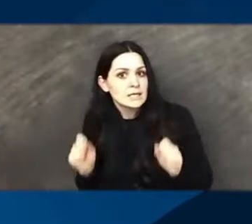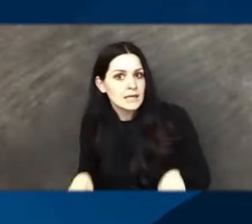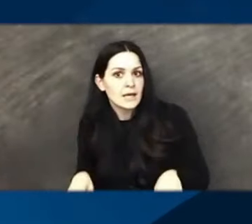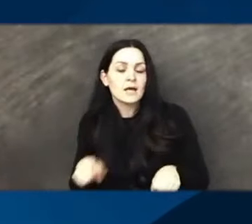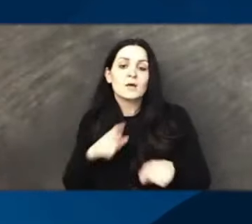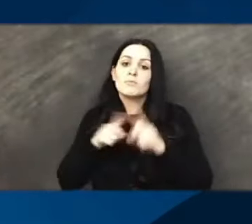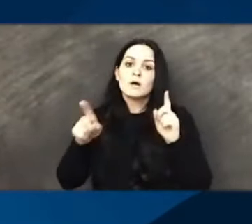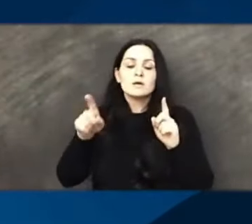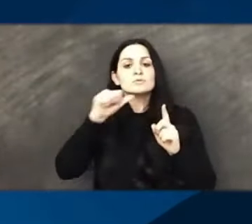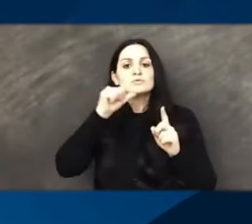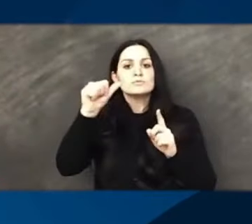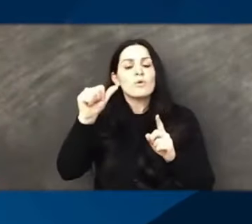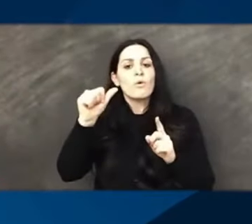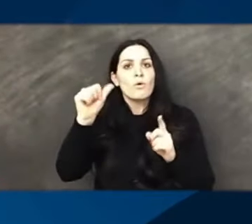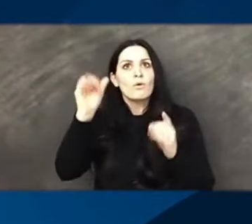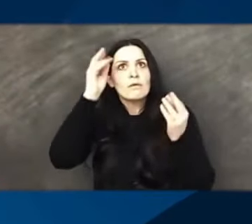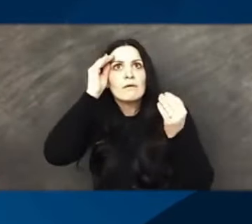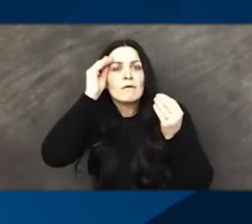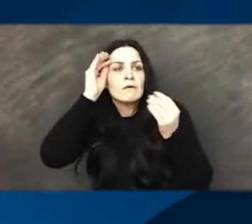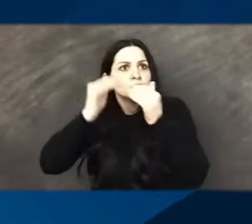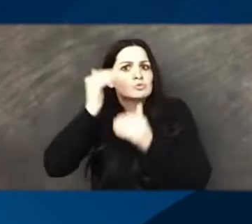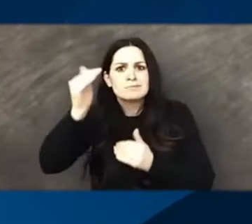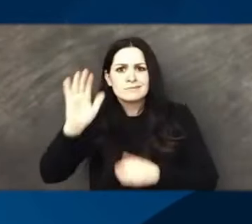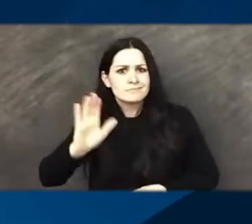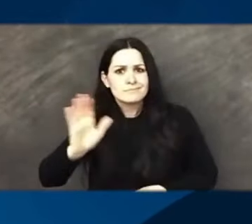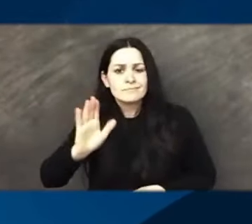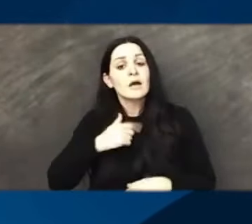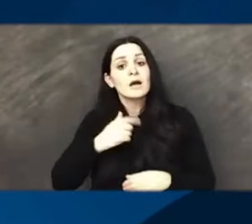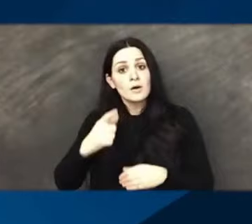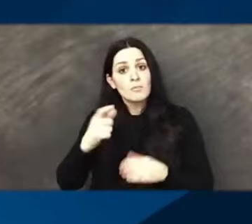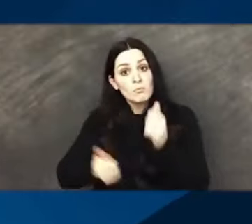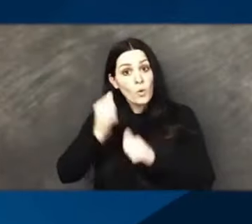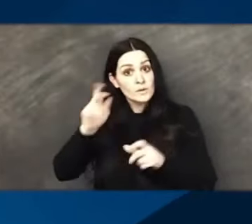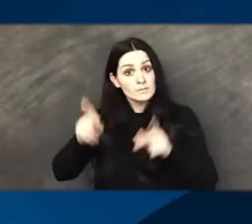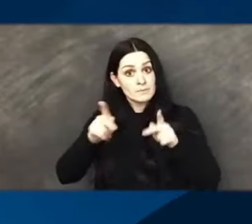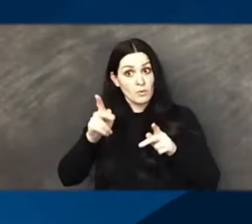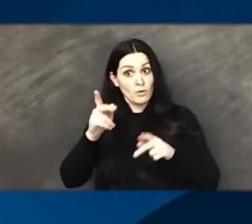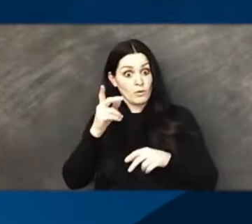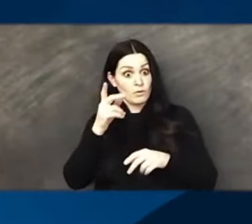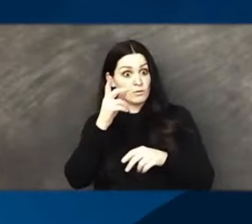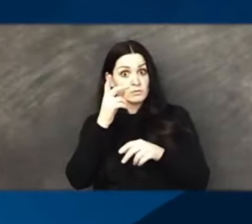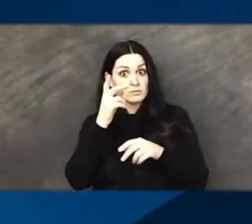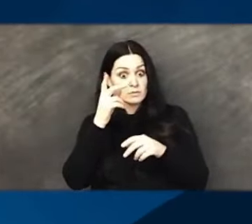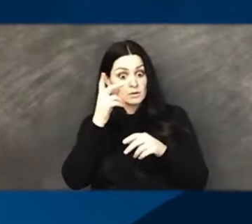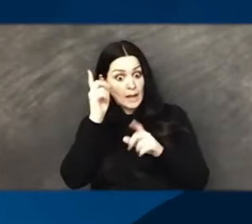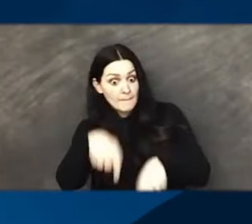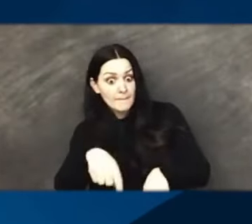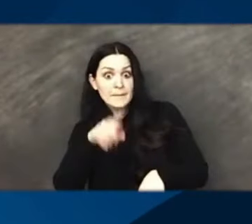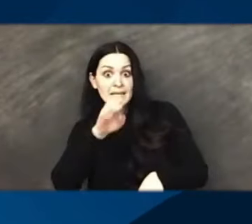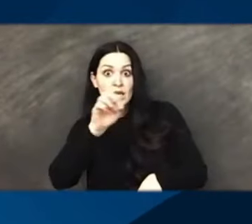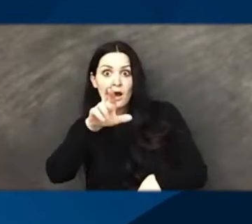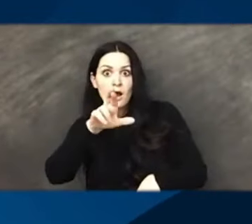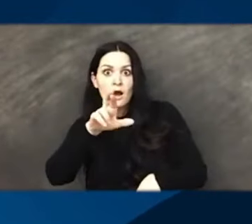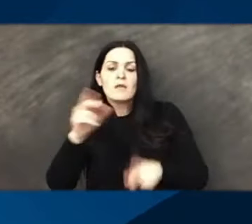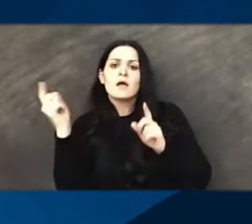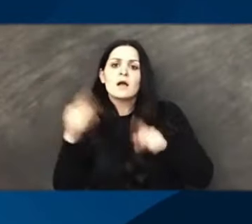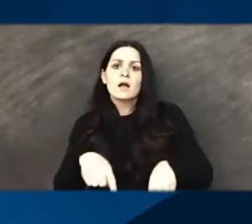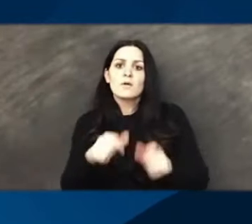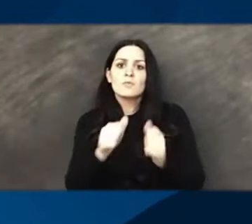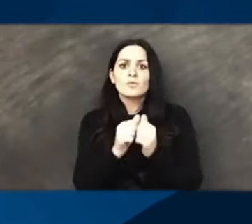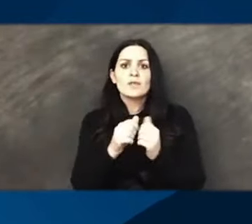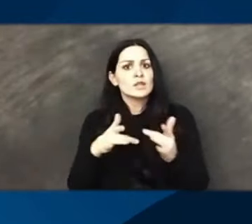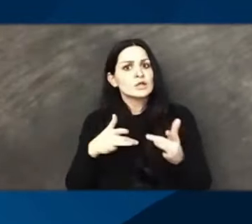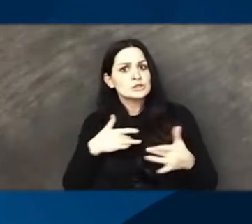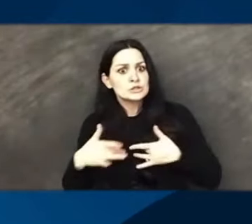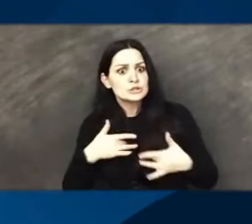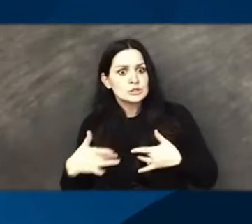because most of the patients we see in the emergency department have non-cardiac chest pain. I mean, they come with a worry, and we find